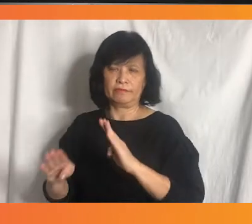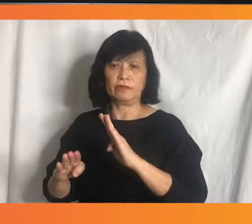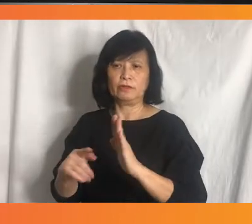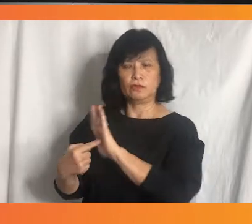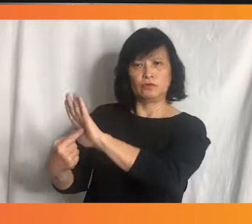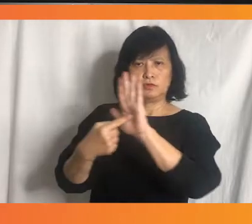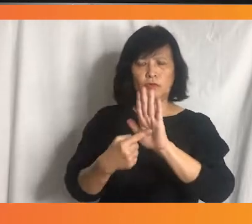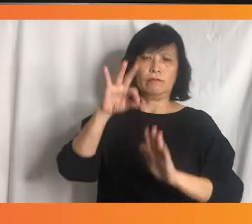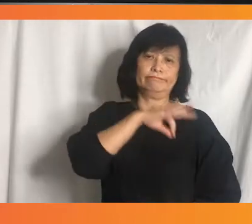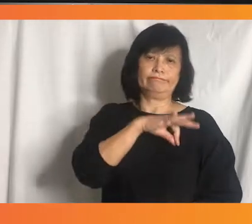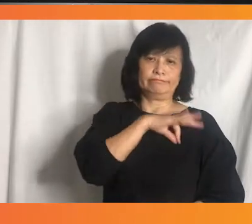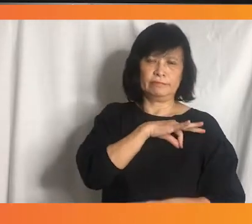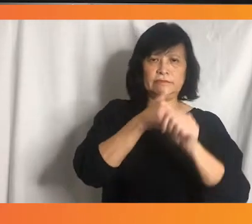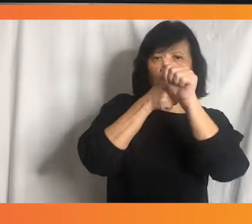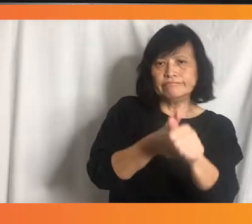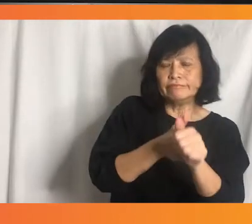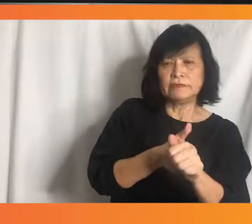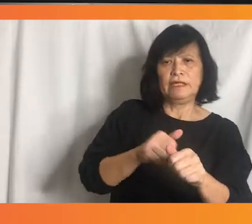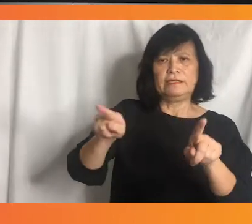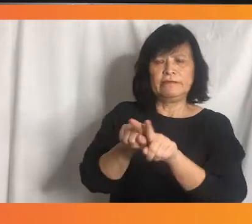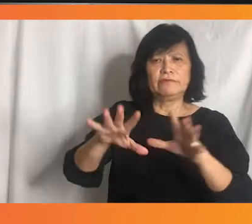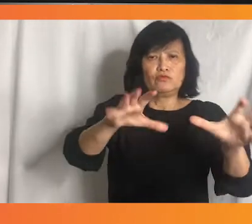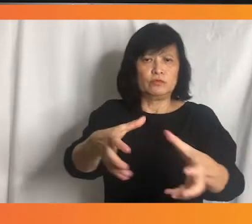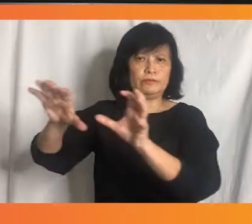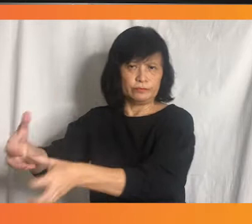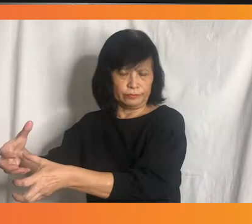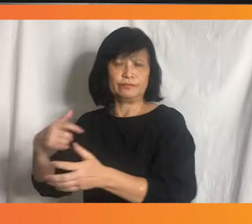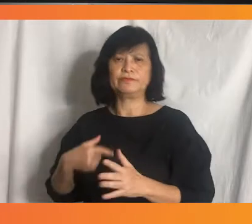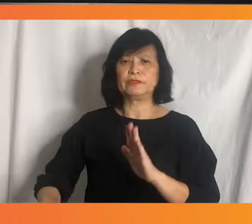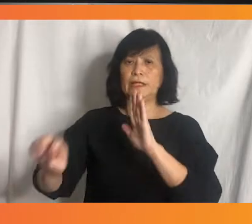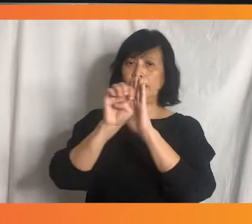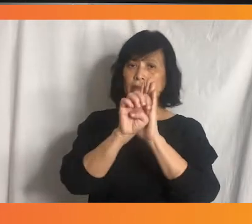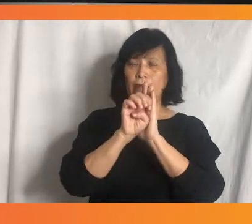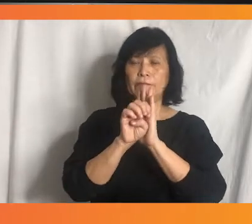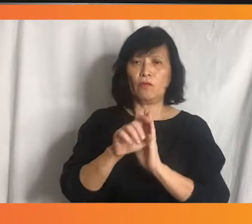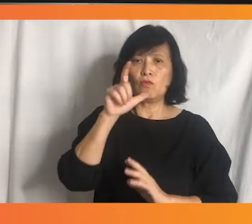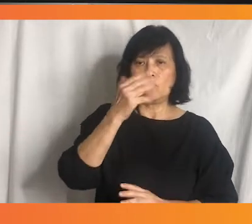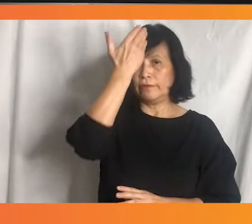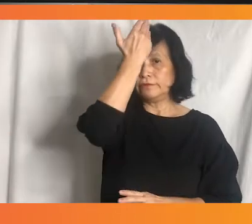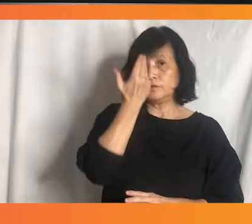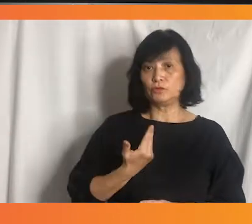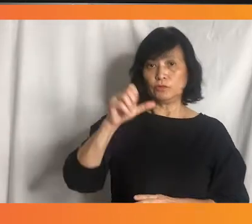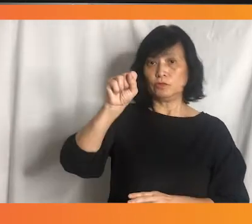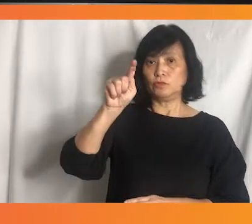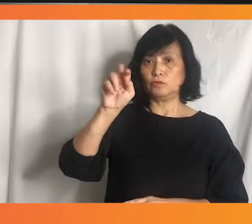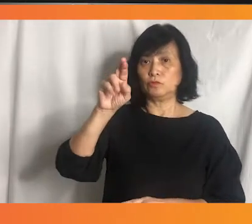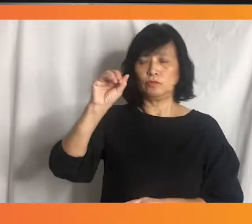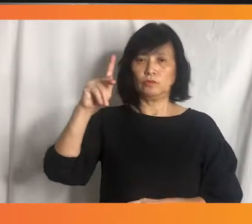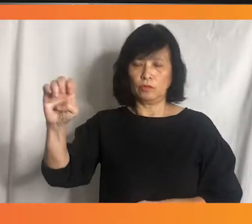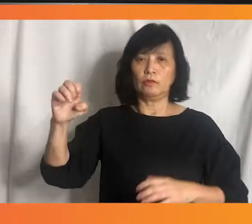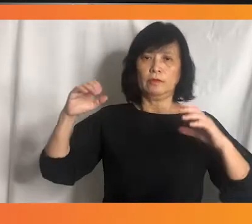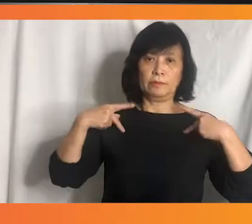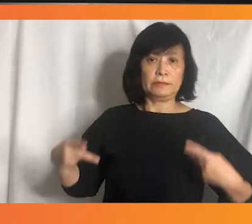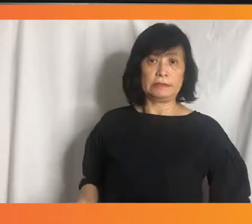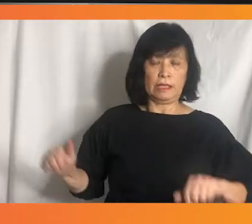defined these benefits according to different diagnostic groups. For example, for people with stroke, physical activity can